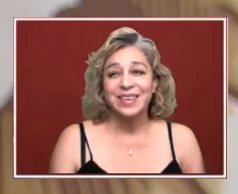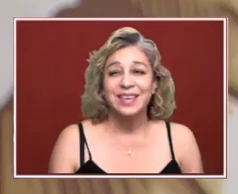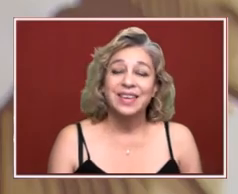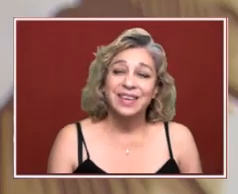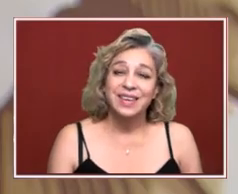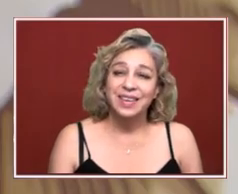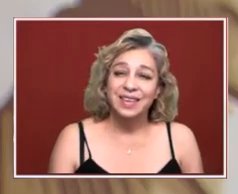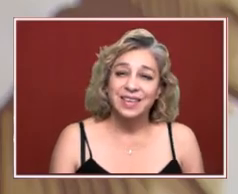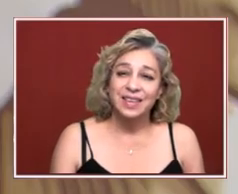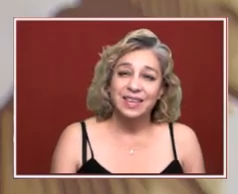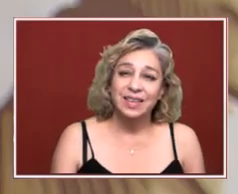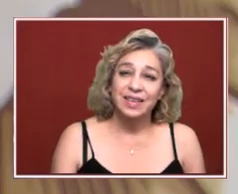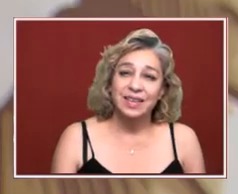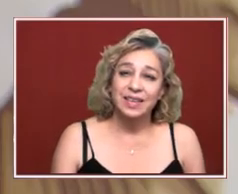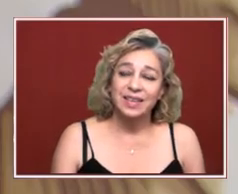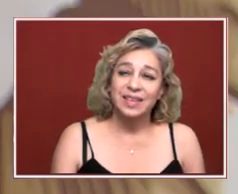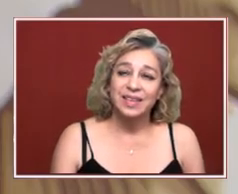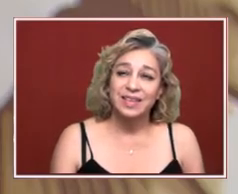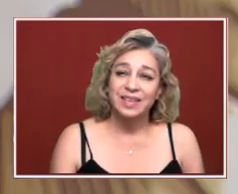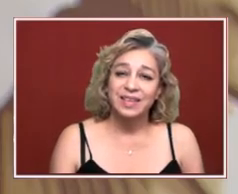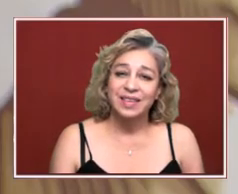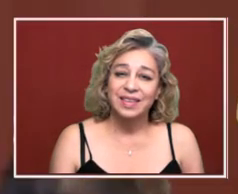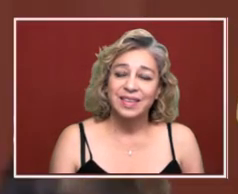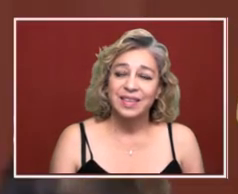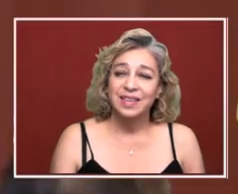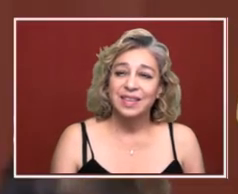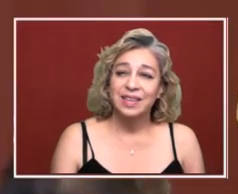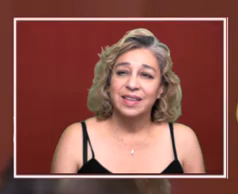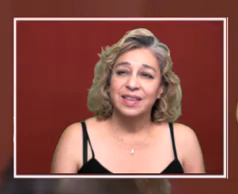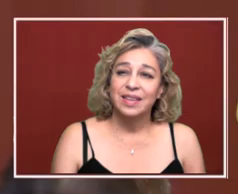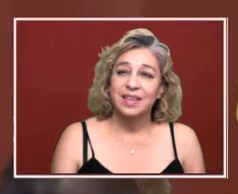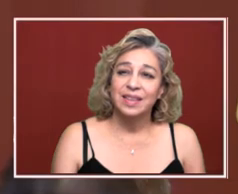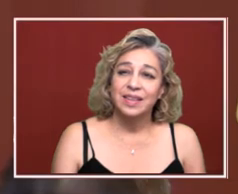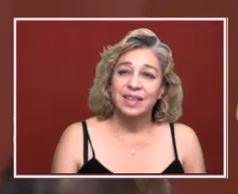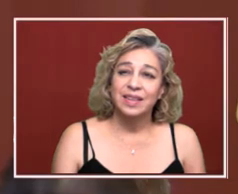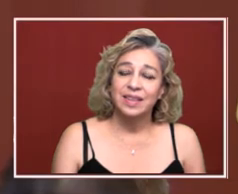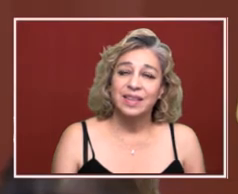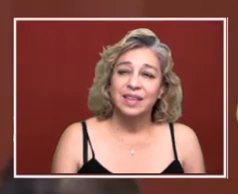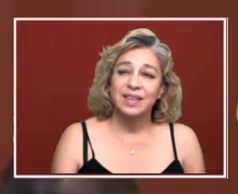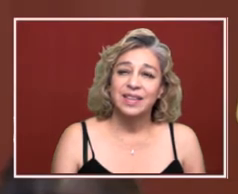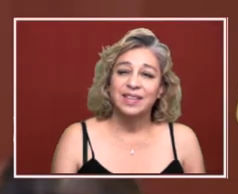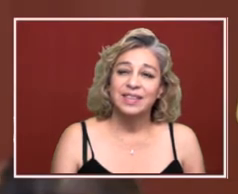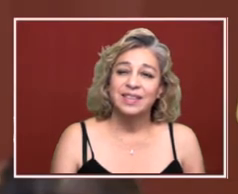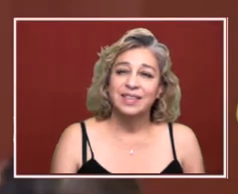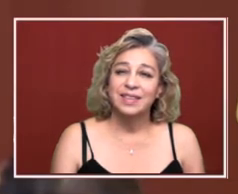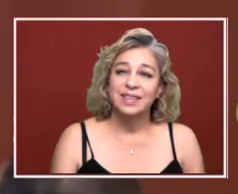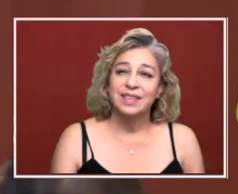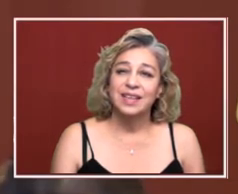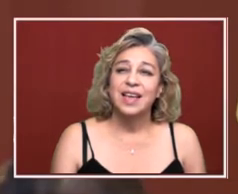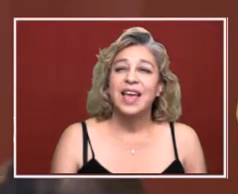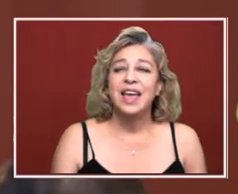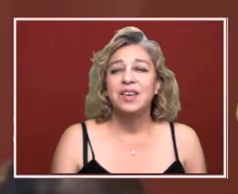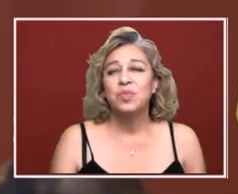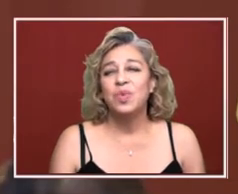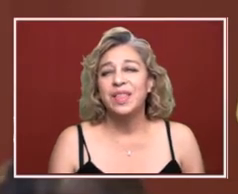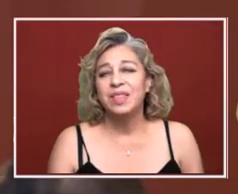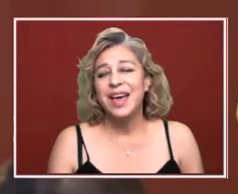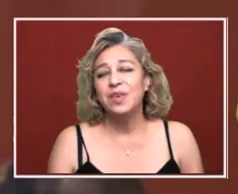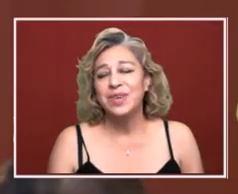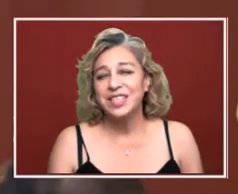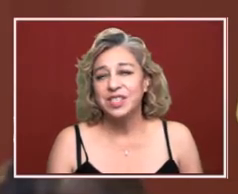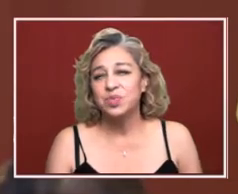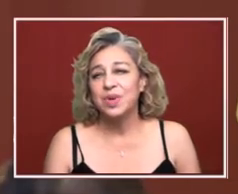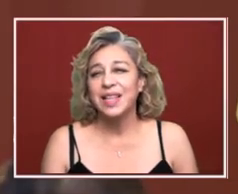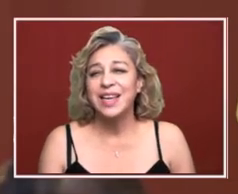Y en lo que tiene que ver con la vecindad. And with